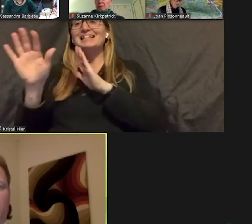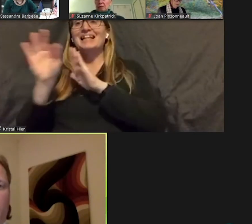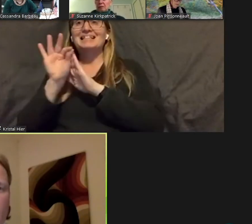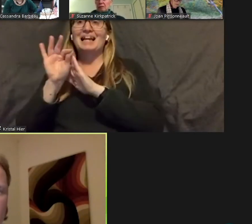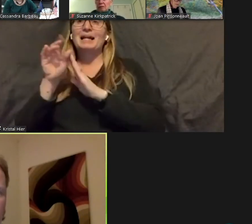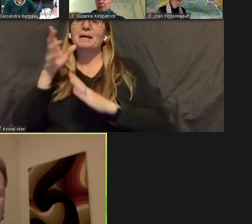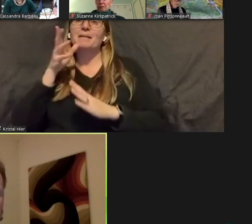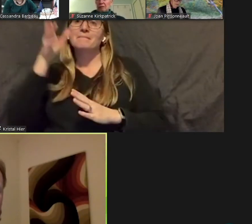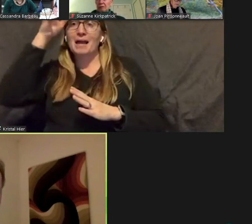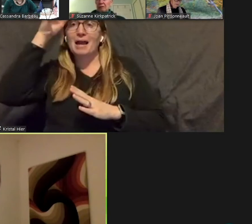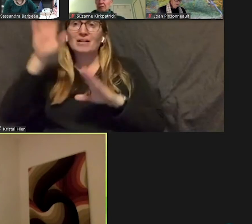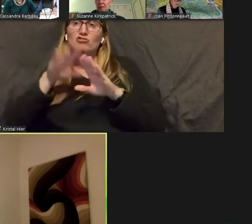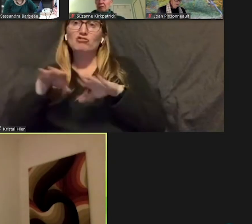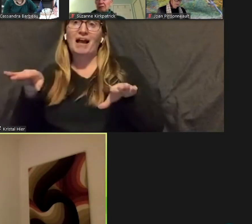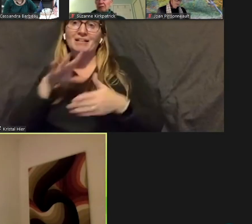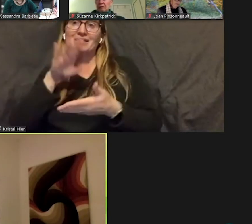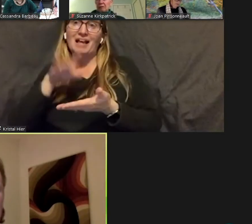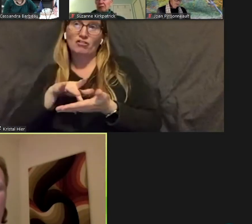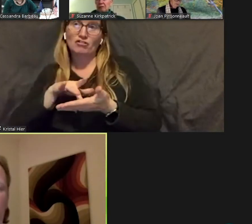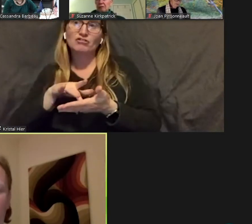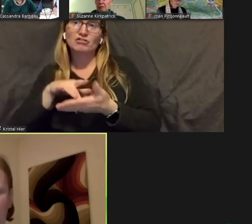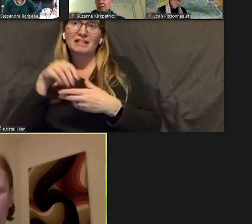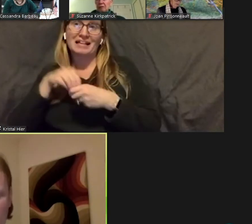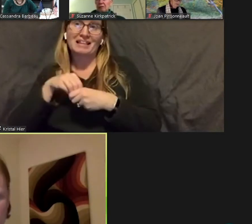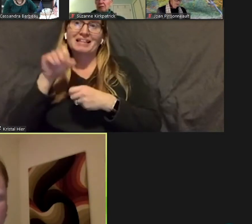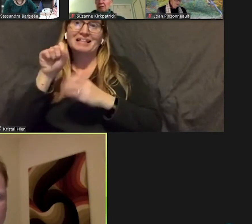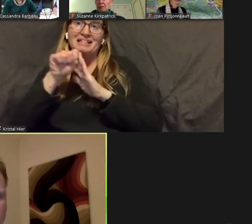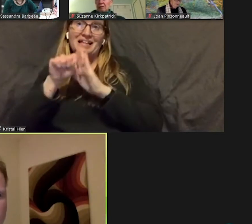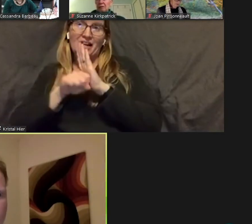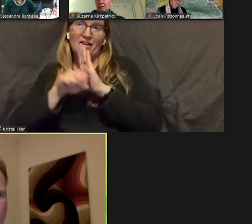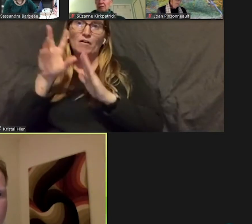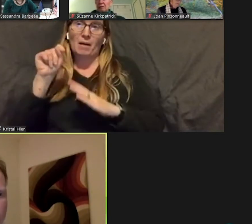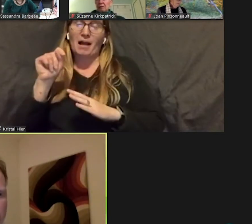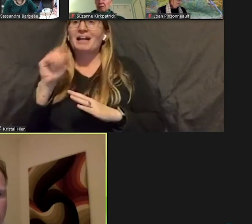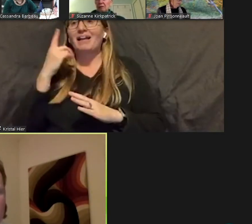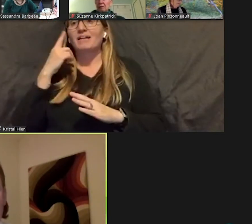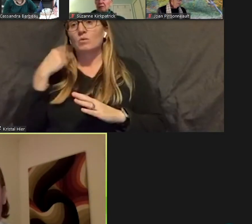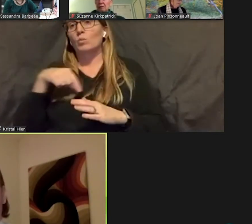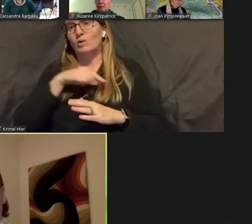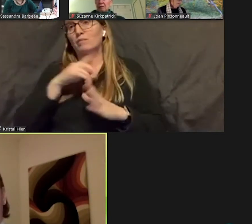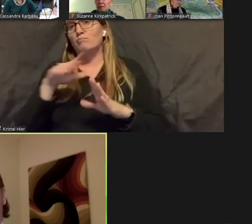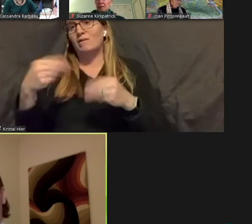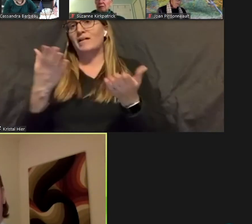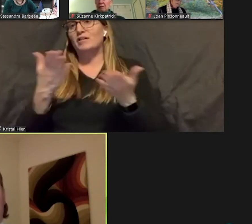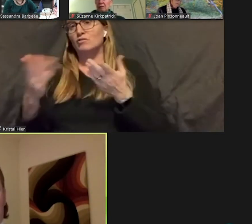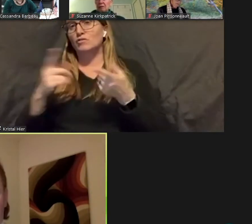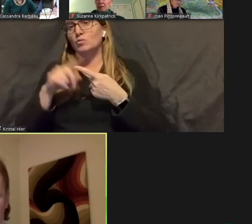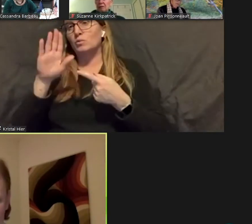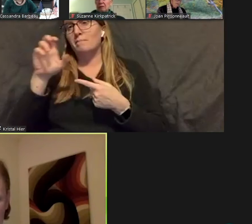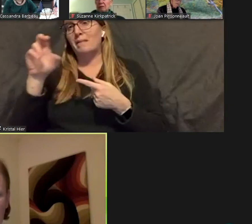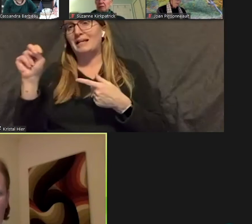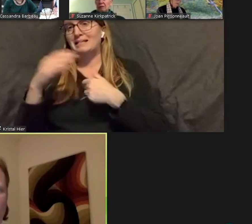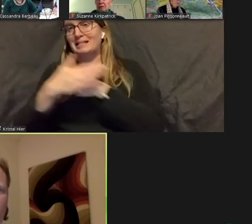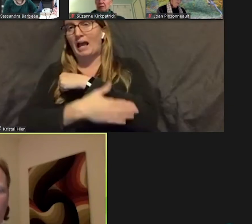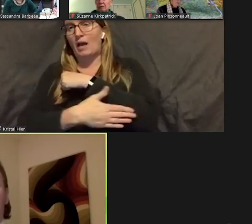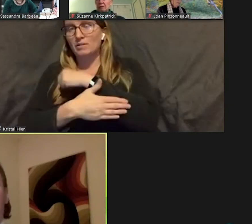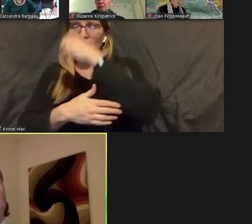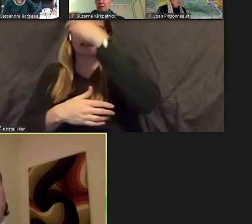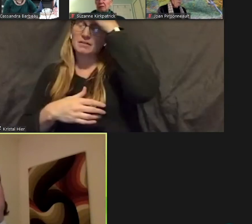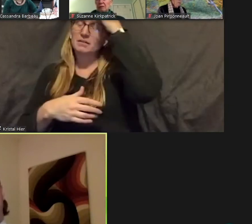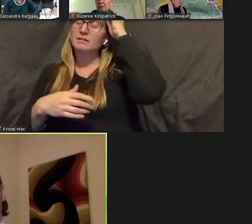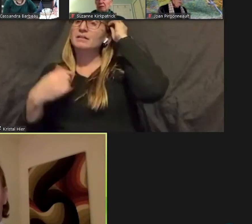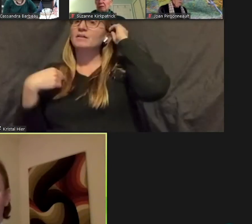in the state of Vermont and the designated PCC for Bennington County. It's part of a network that delivers sort of a set of 8